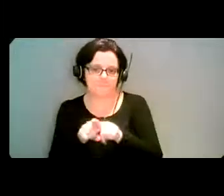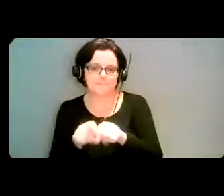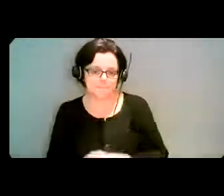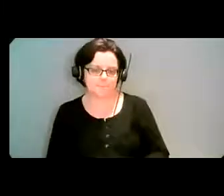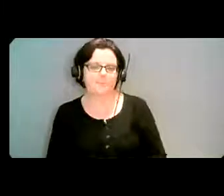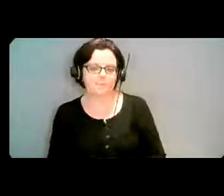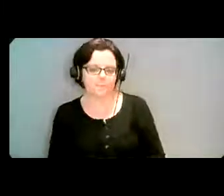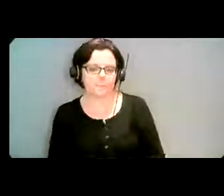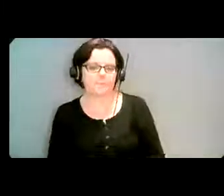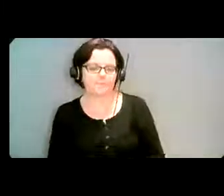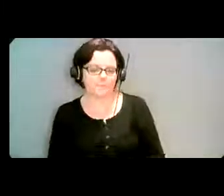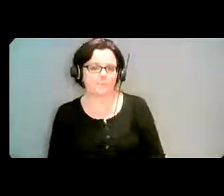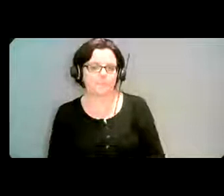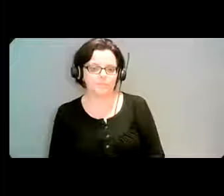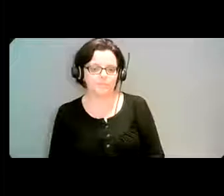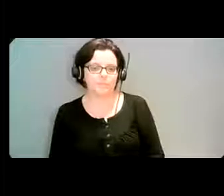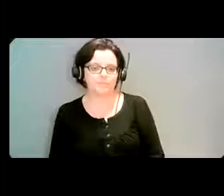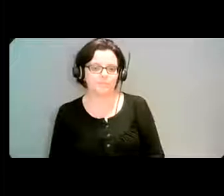think the fact that